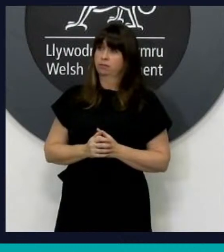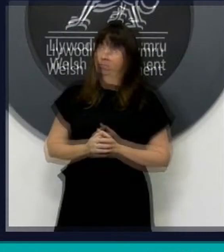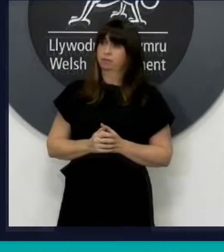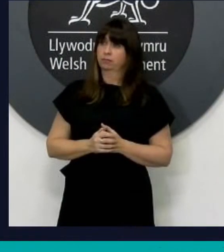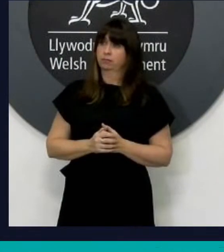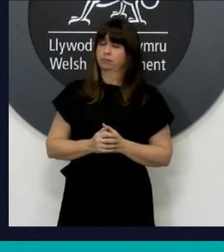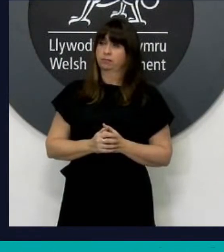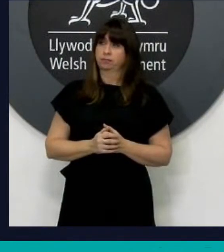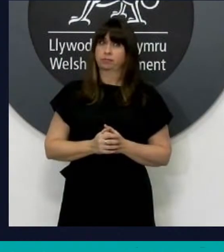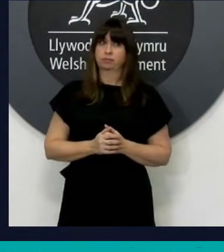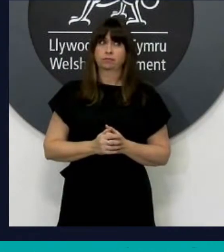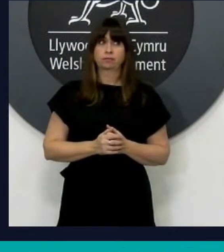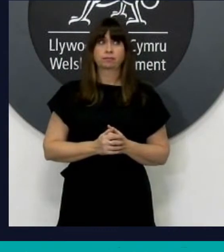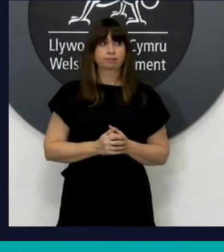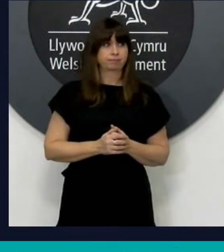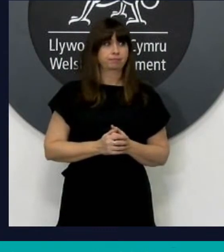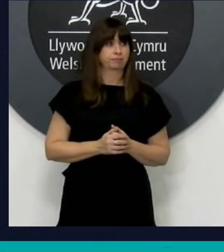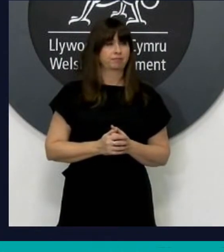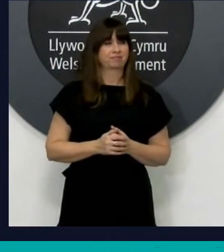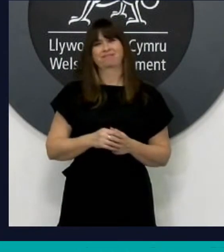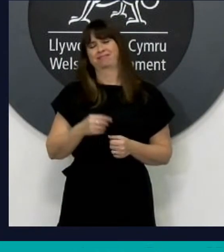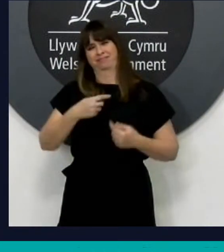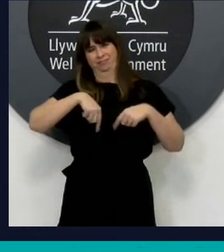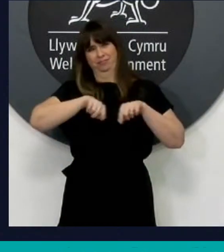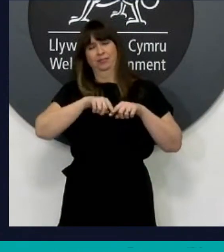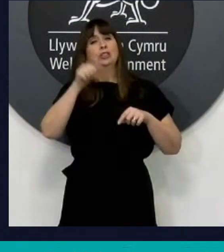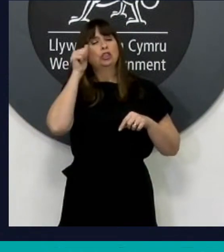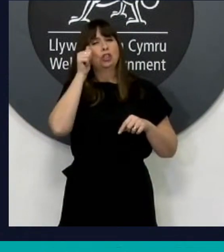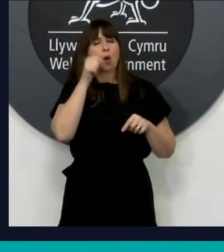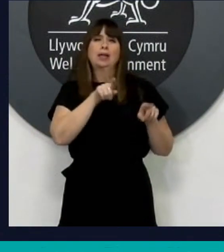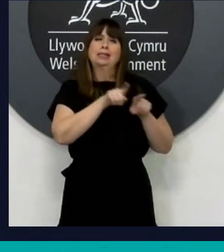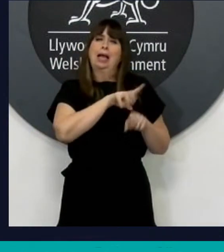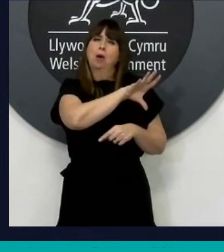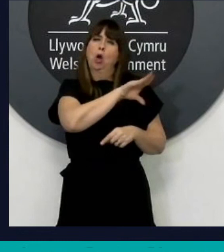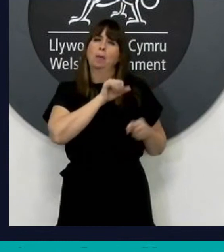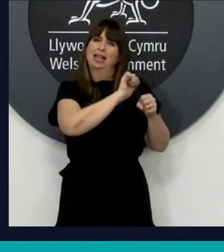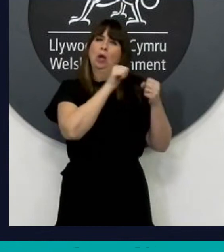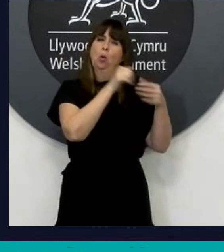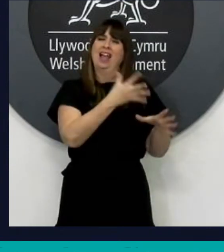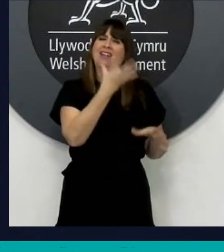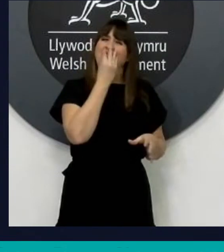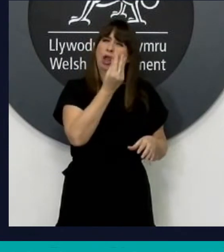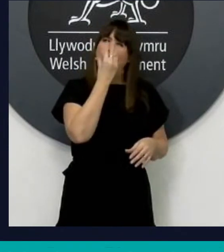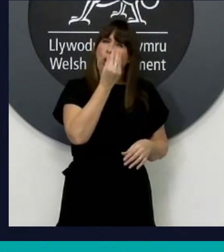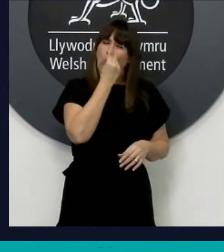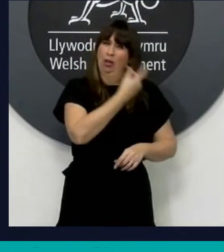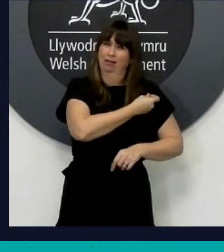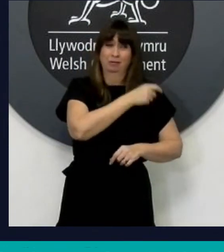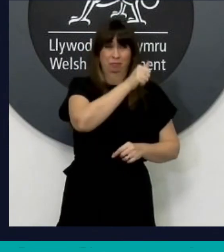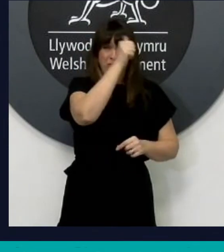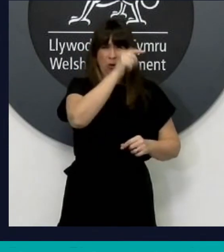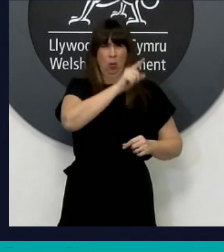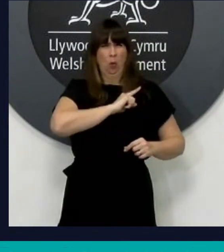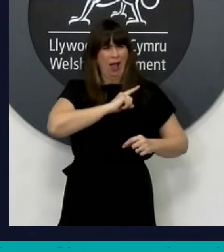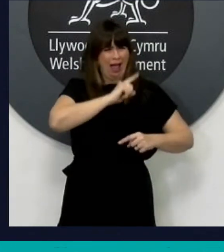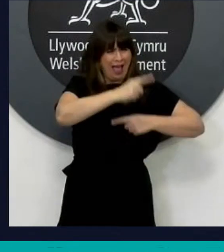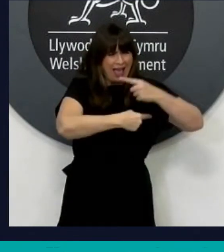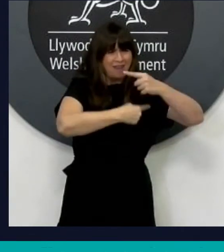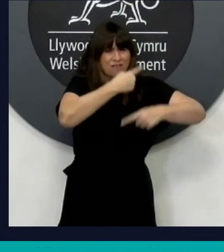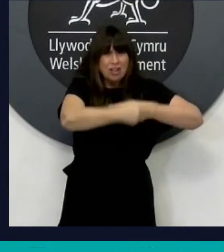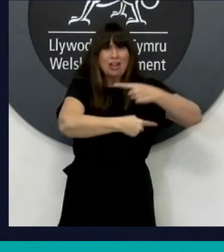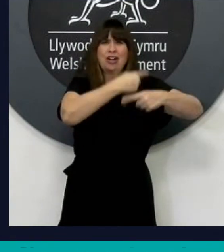good experience of this, Andrew, with the flu vaccine, that every year the flu vaccine has to be